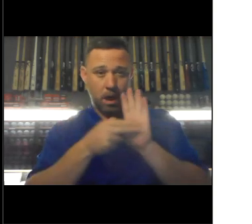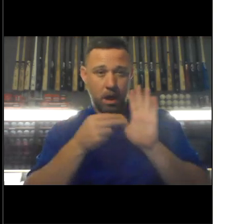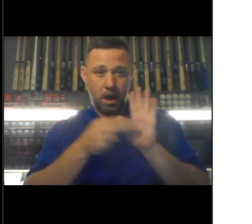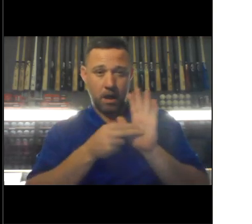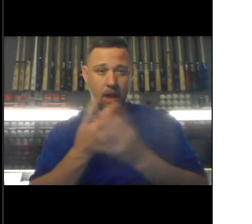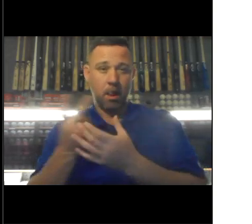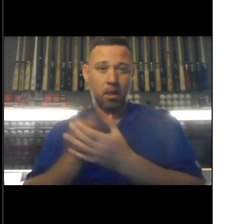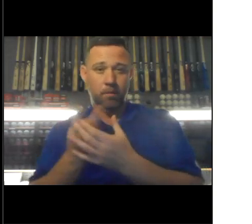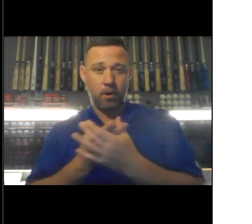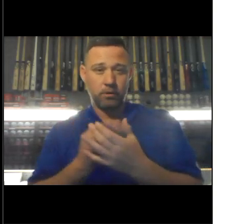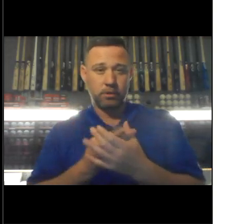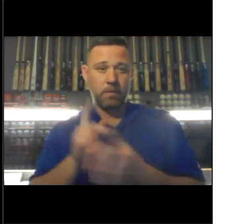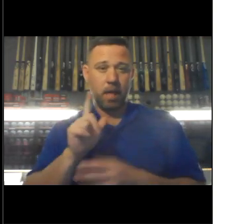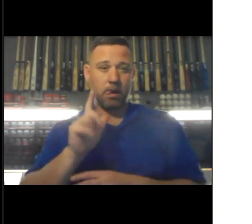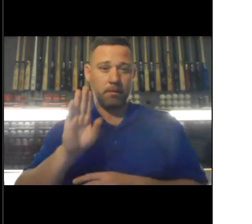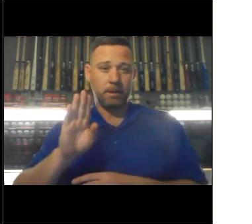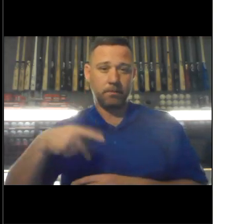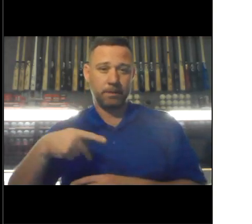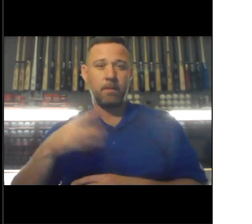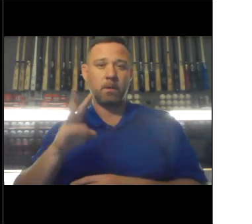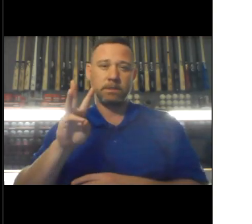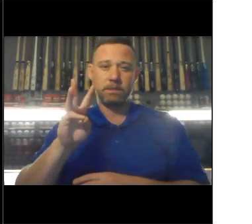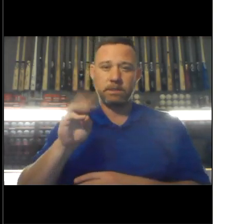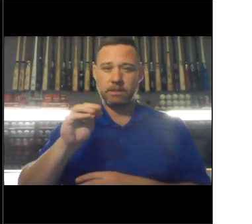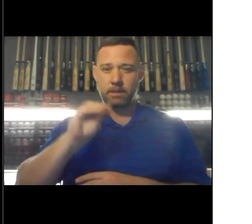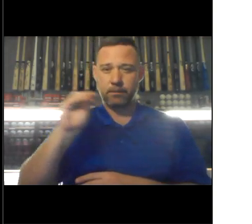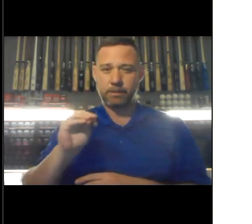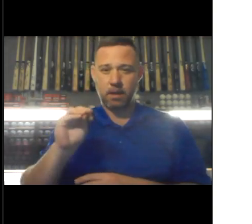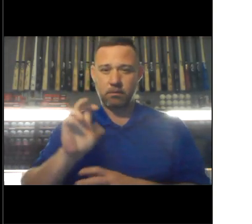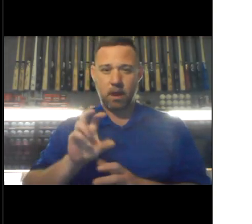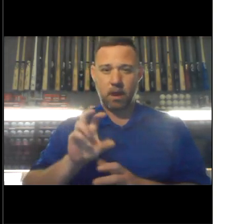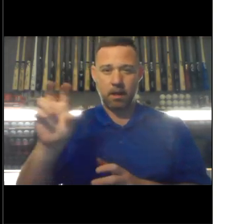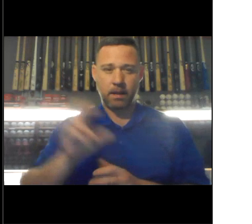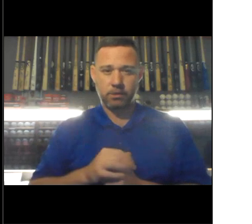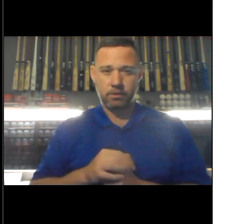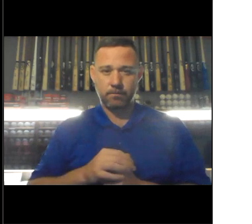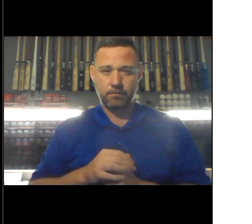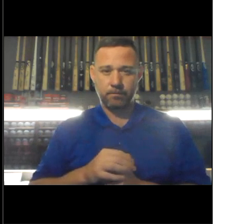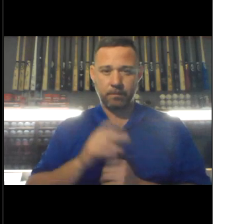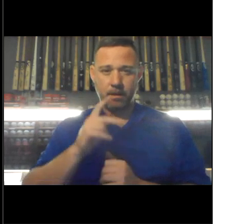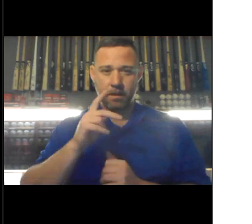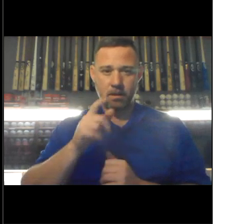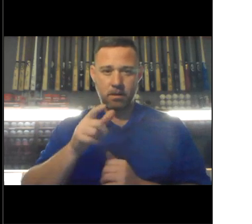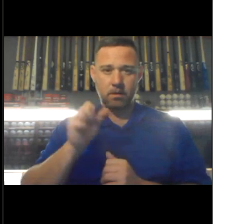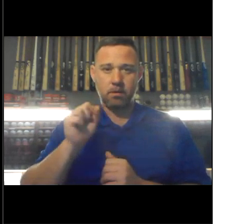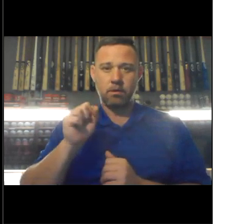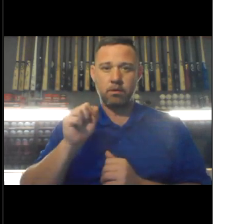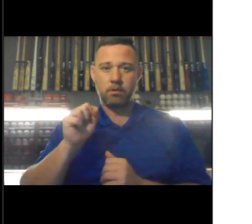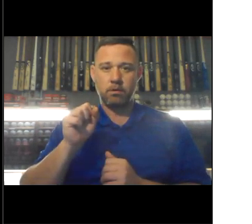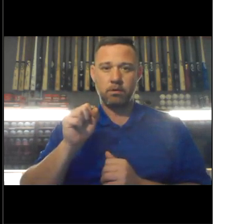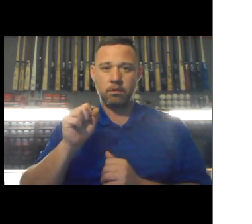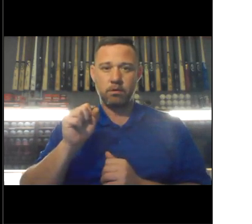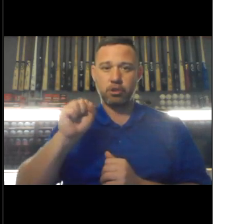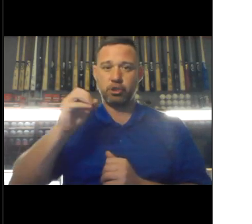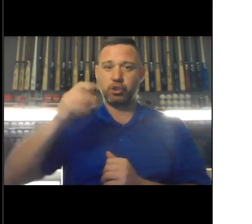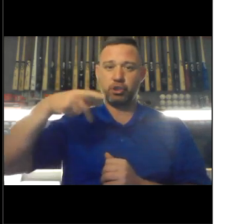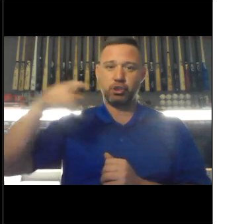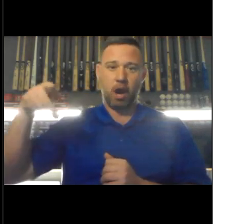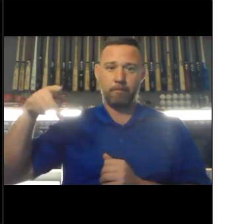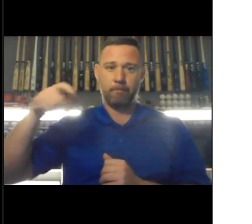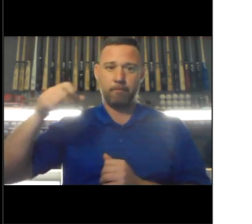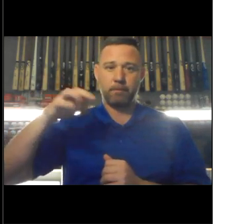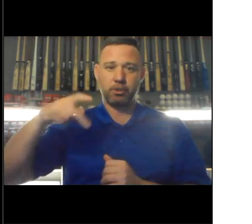partnership program, LPP, is about 60% allocated through the fiscal year. The SHOP, the State Highway Operation Protection